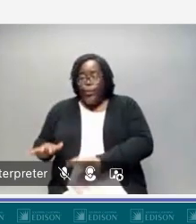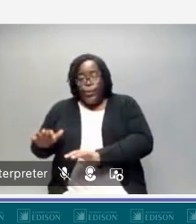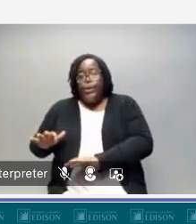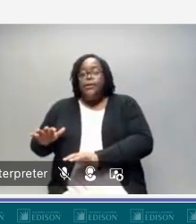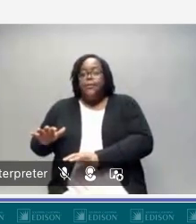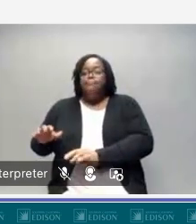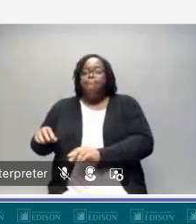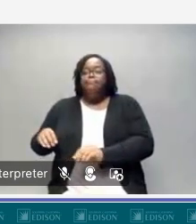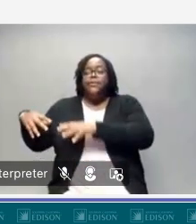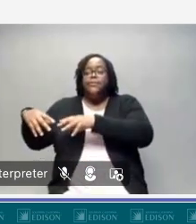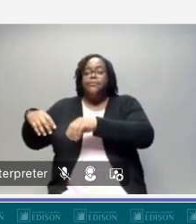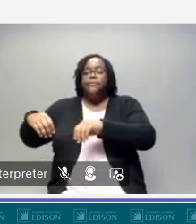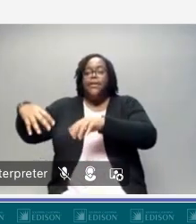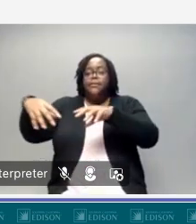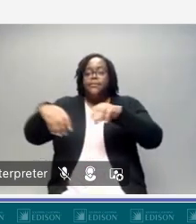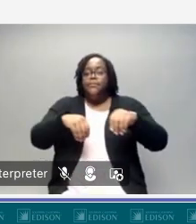restore.